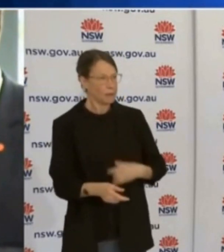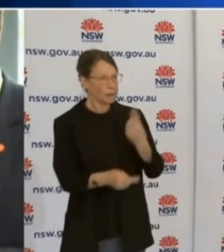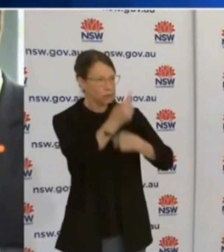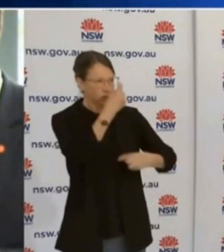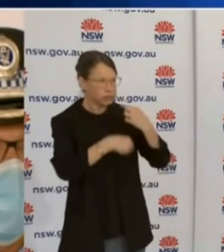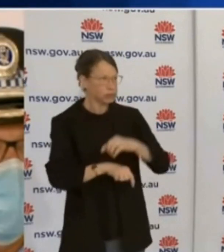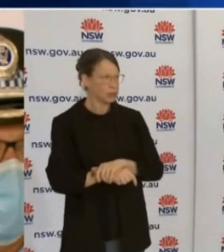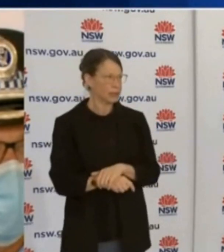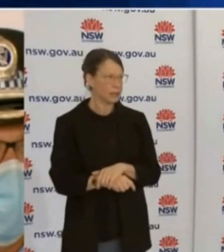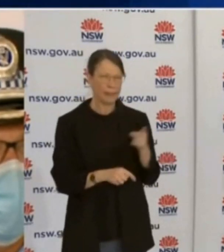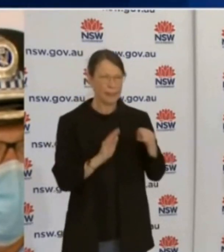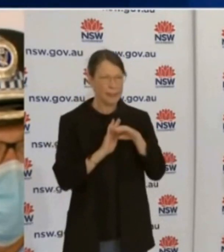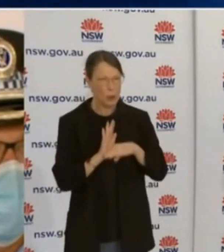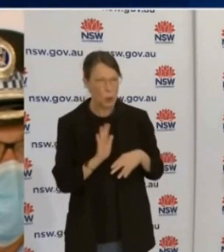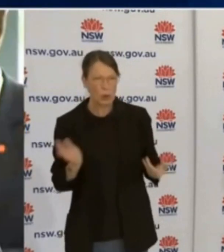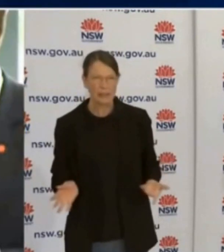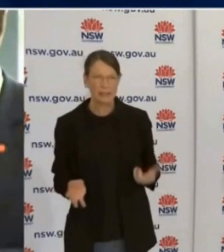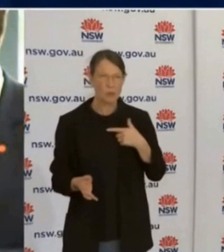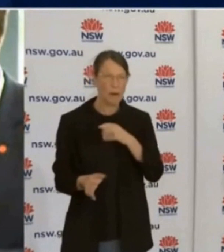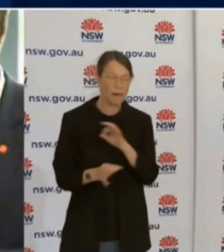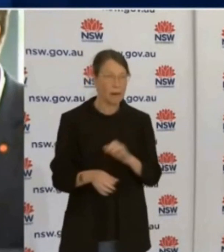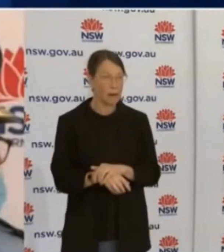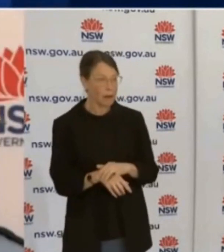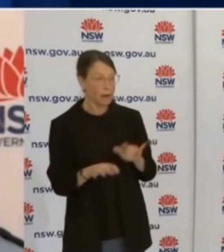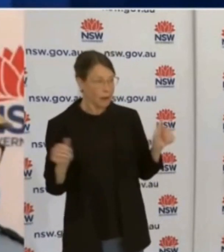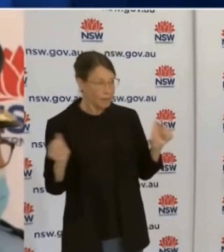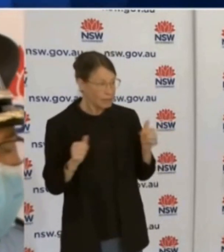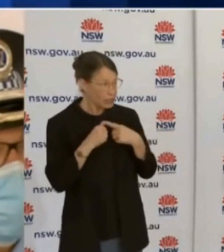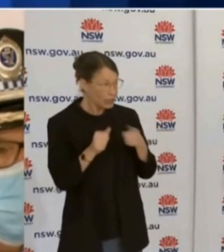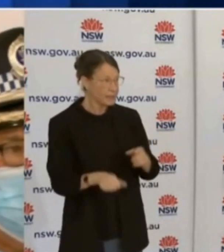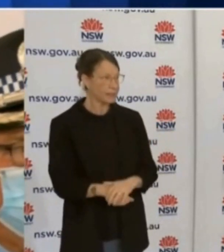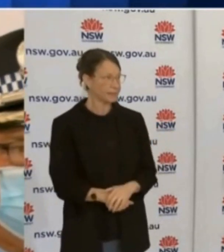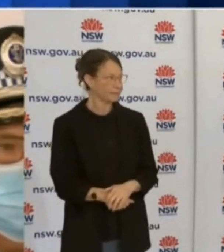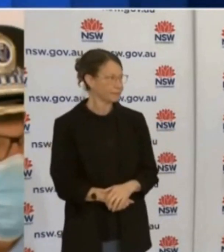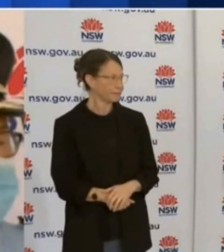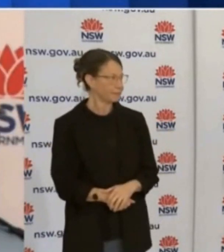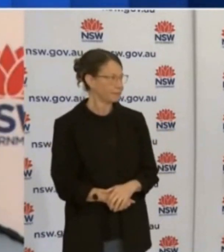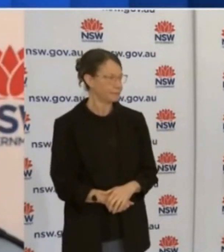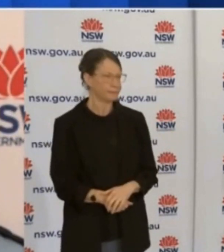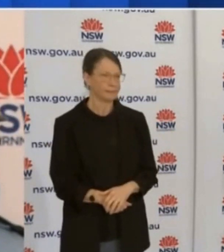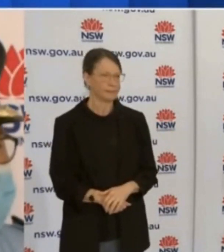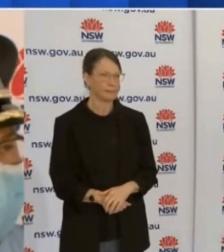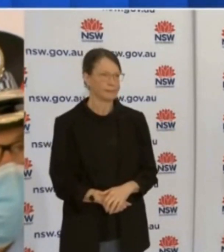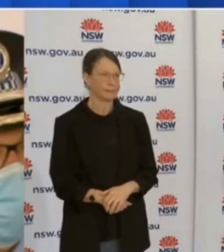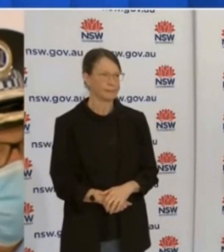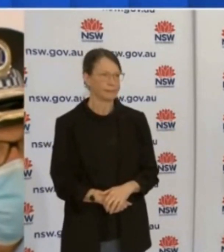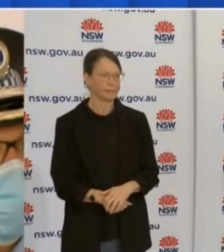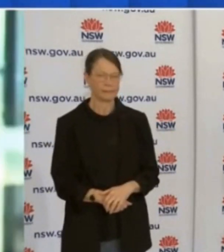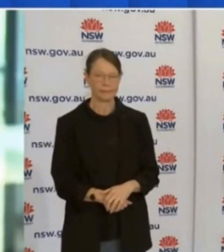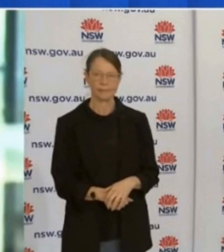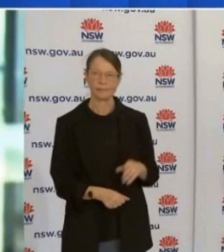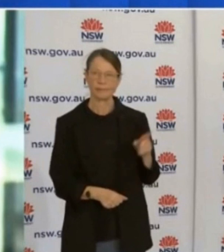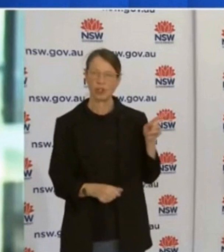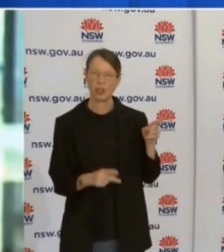But why? I've just answered that. But the Premier was there, so sorry. Is there a fine for intentionally failing to provide crucial health information?